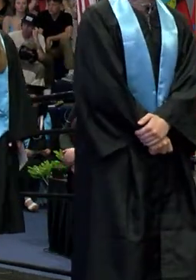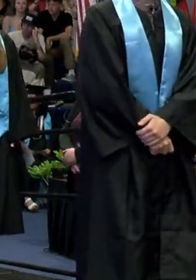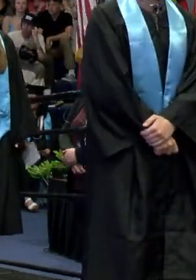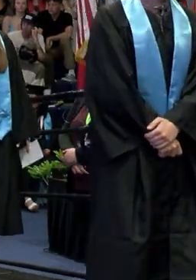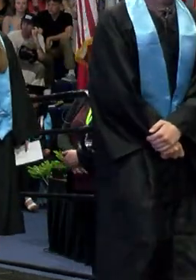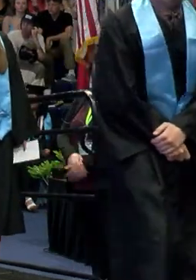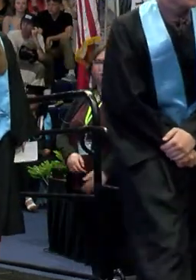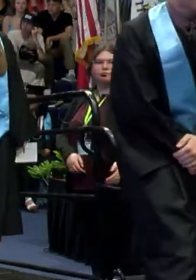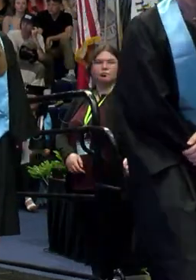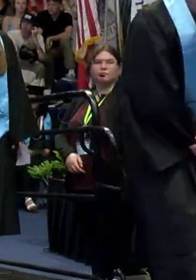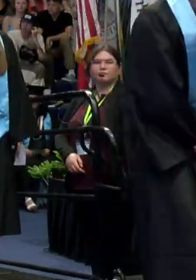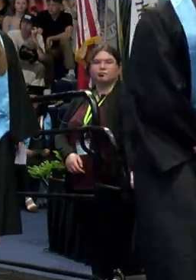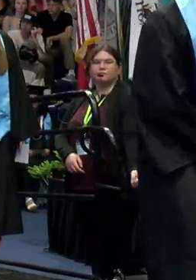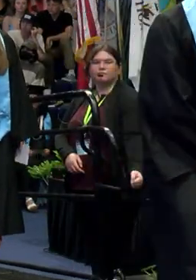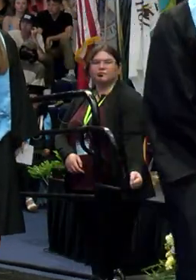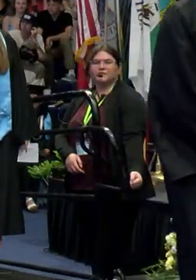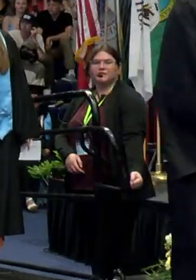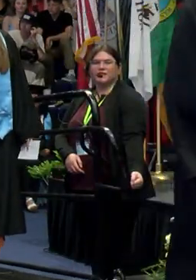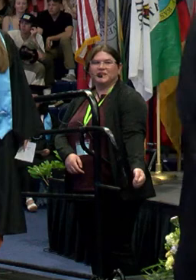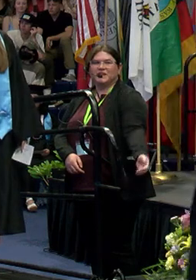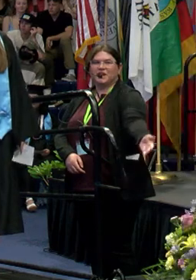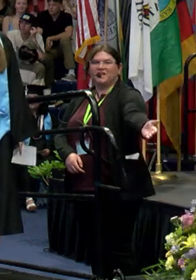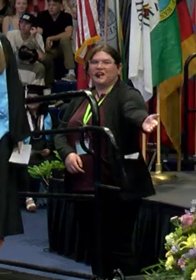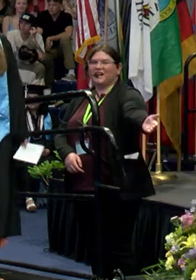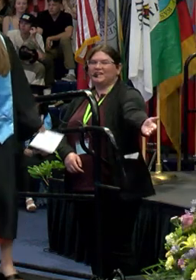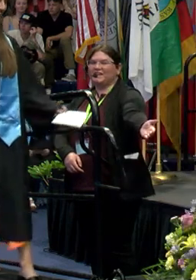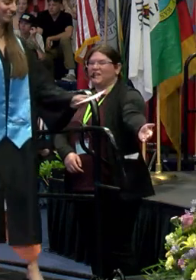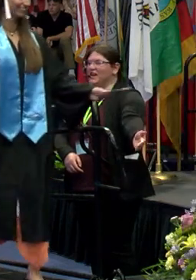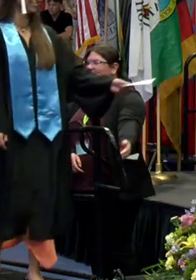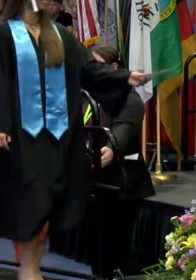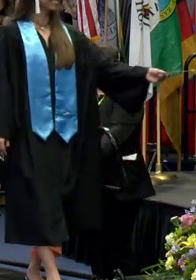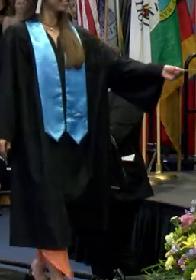Jack Tillman, outstanding graduate in anthropology.